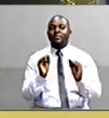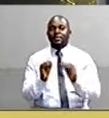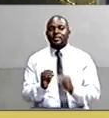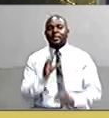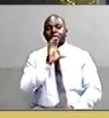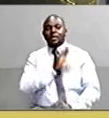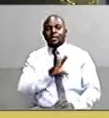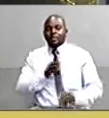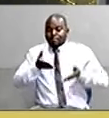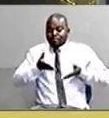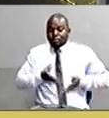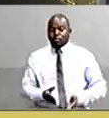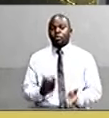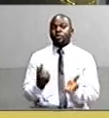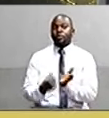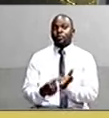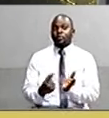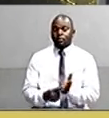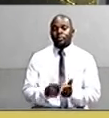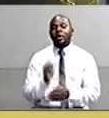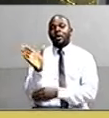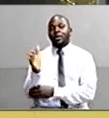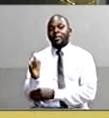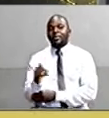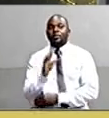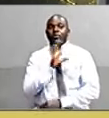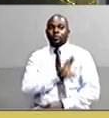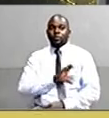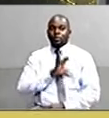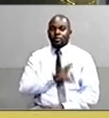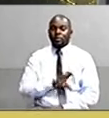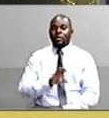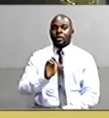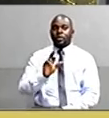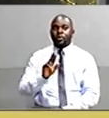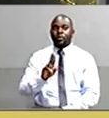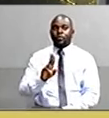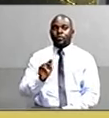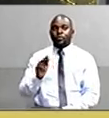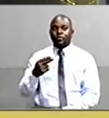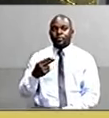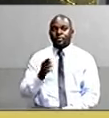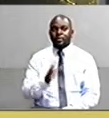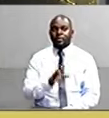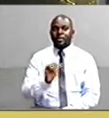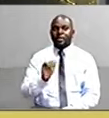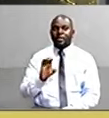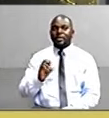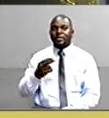Canadian-born Ugandans led by Uganda's ambassador to Canada, Ruth Acheng, at his office.